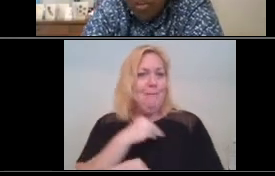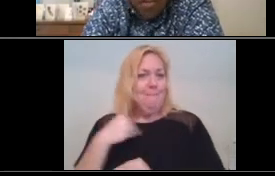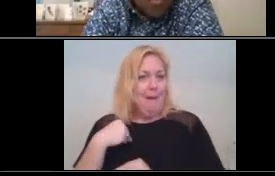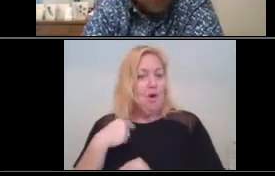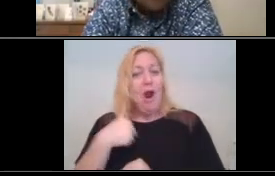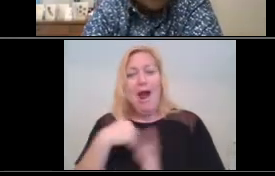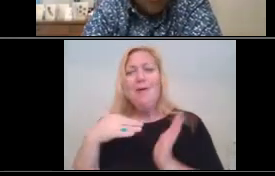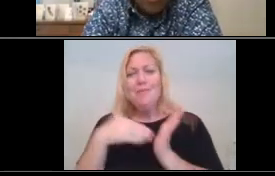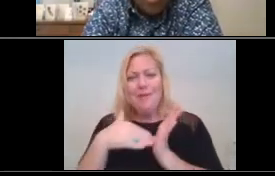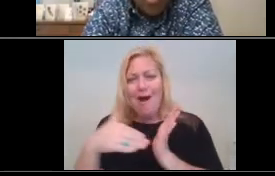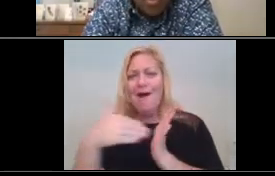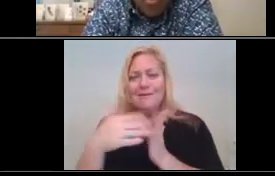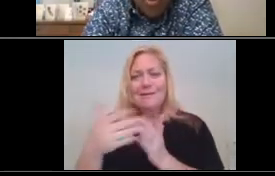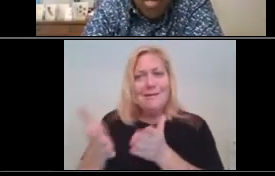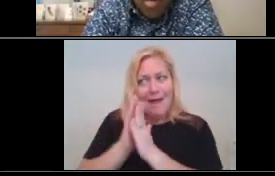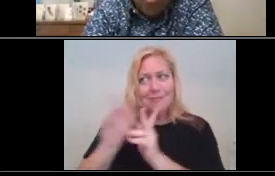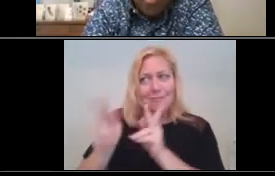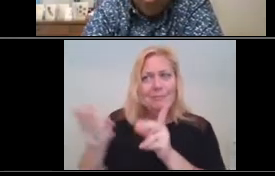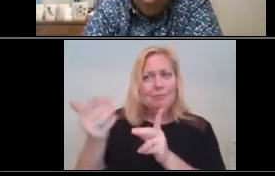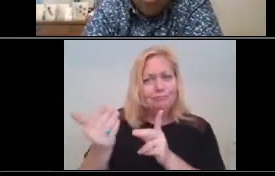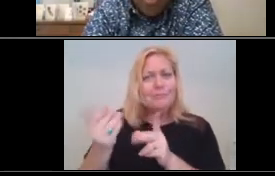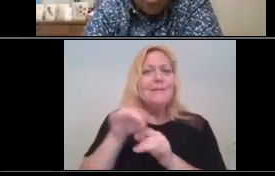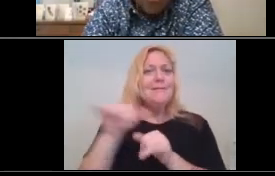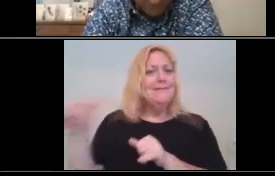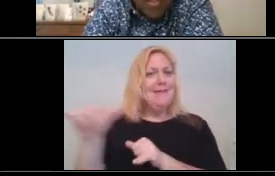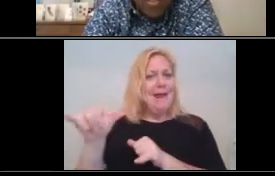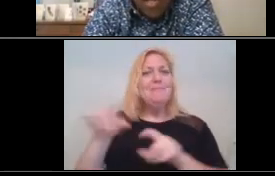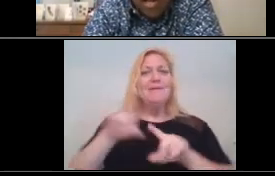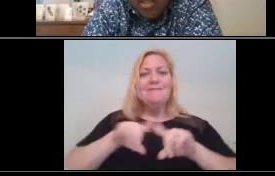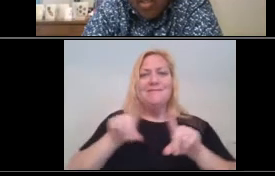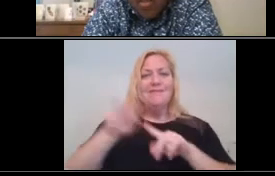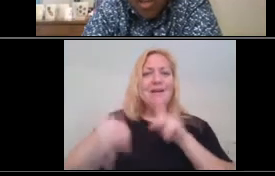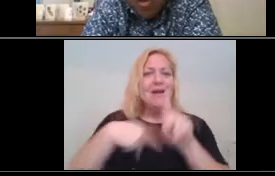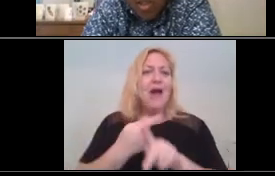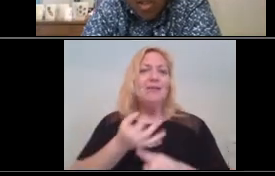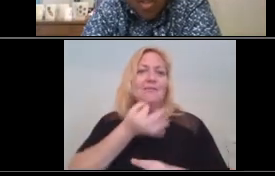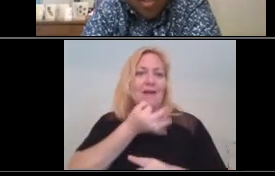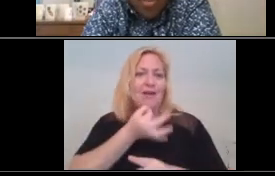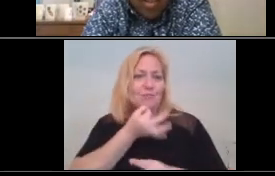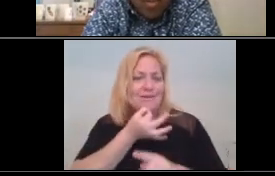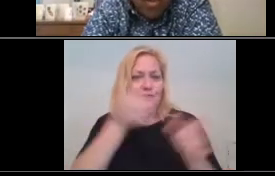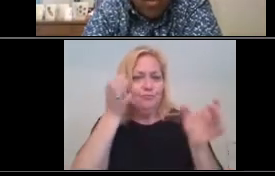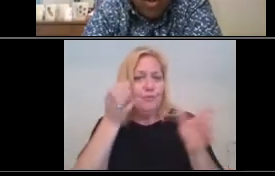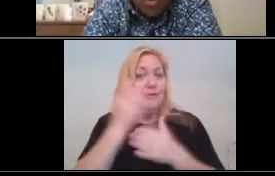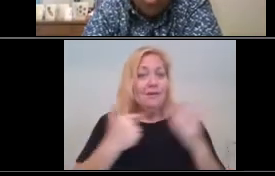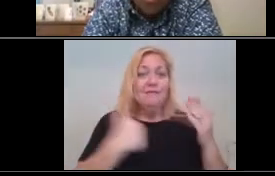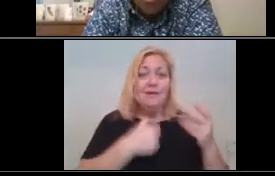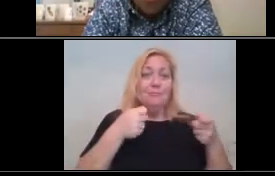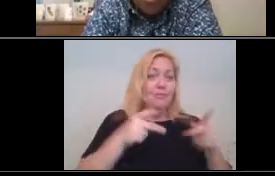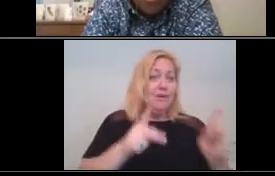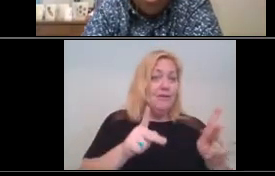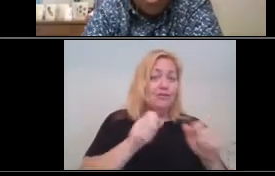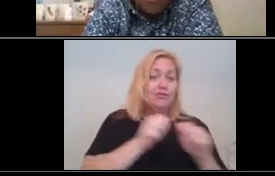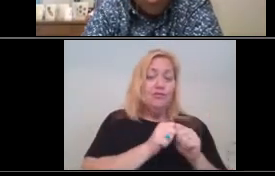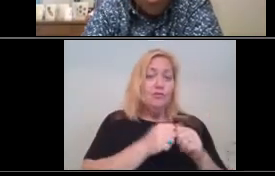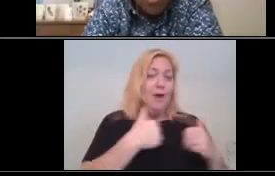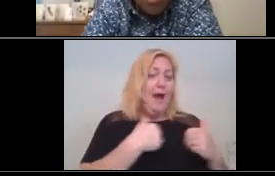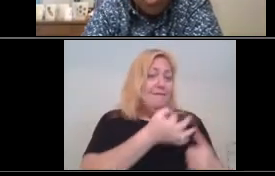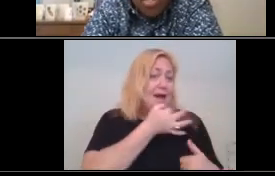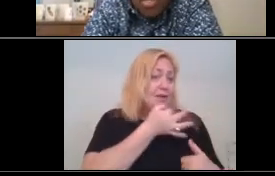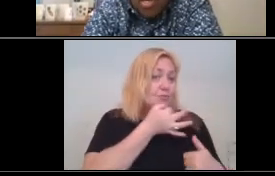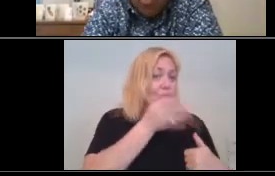often those folks are one and the same. Some of us have had the privilege and the access to be anointed as experts, but our community members are